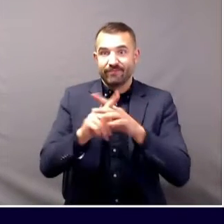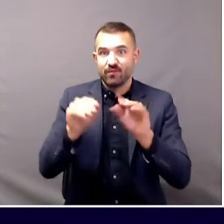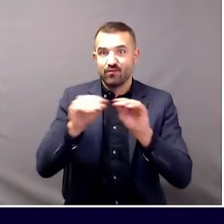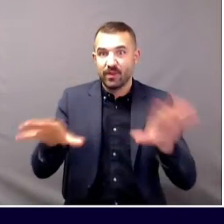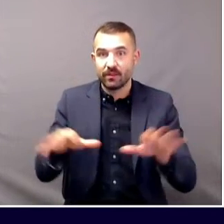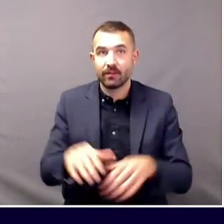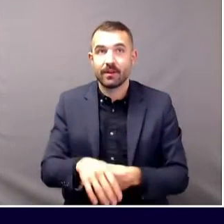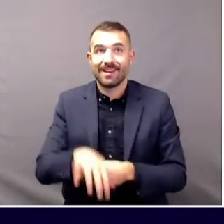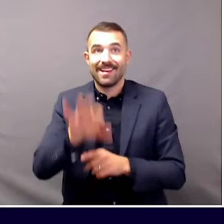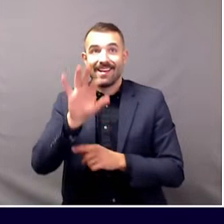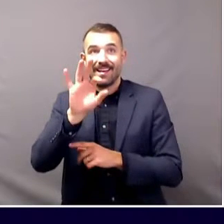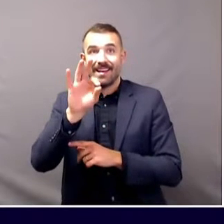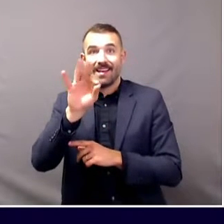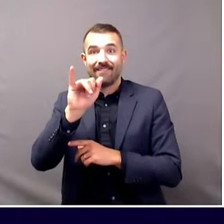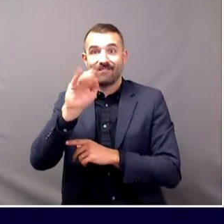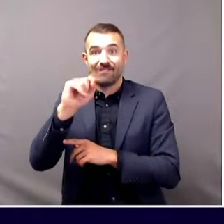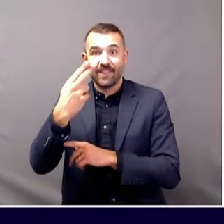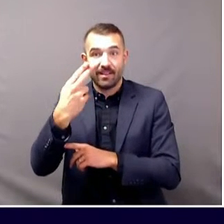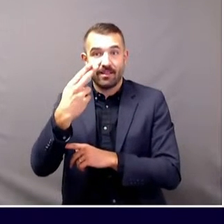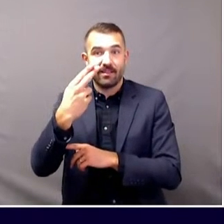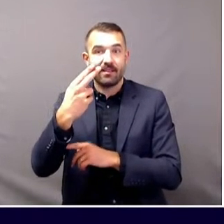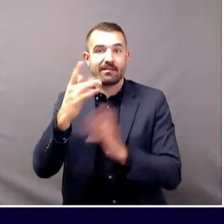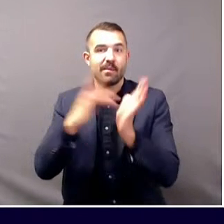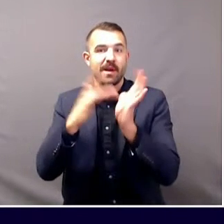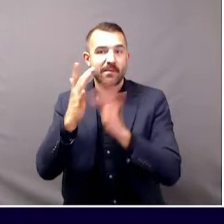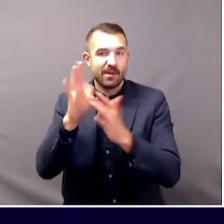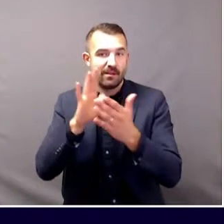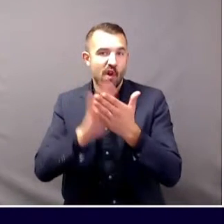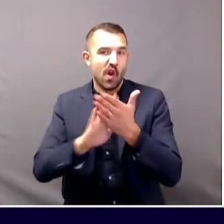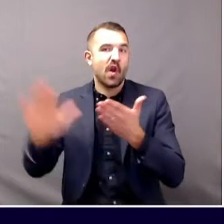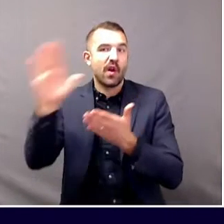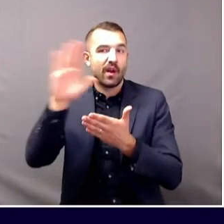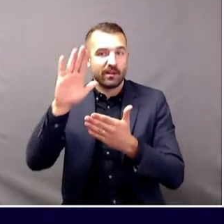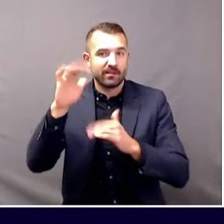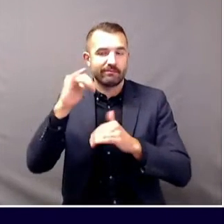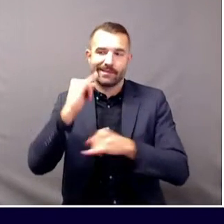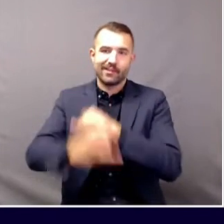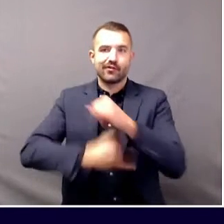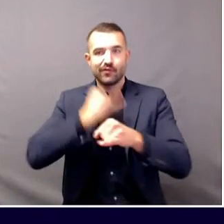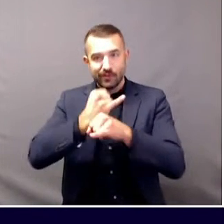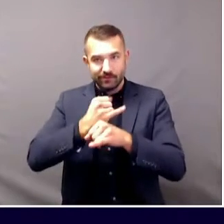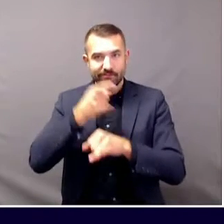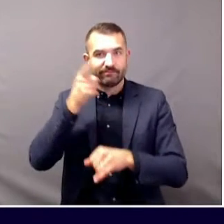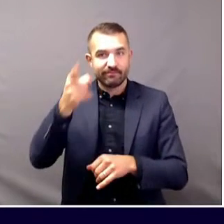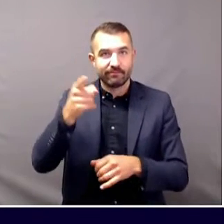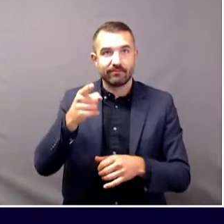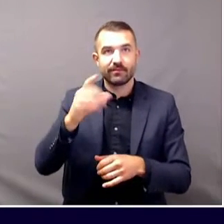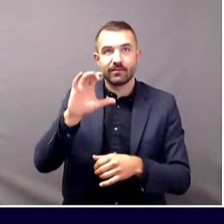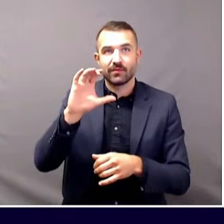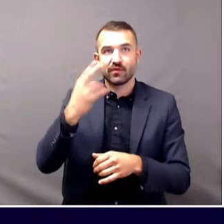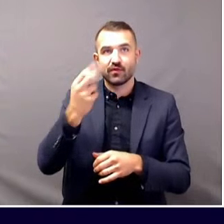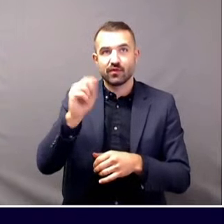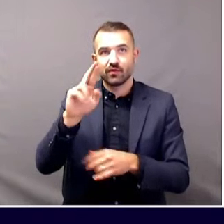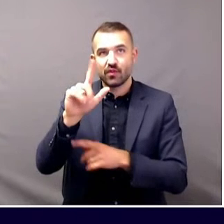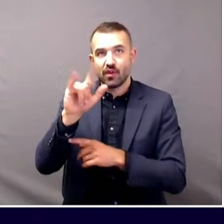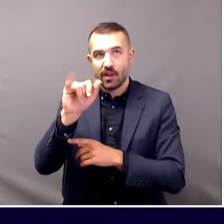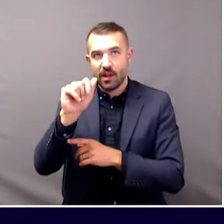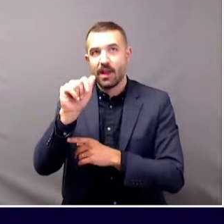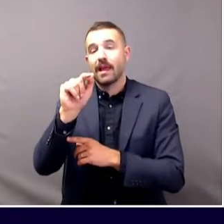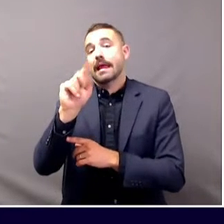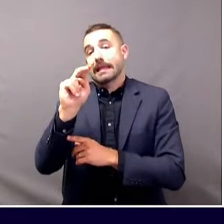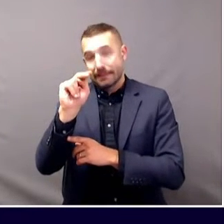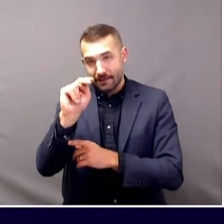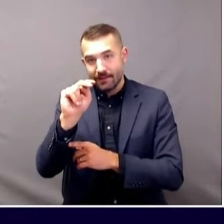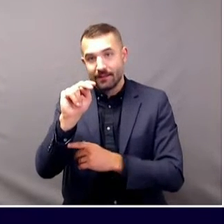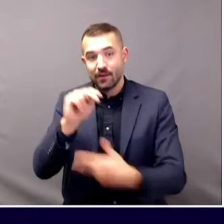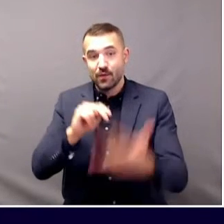Bible College International in Charleston, where we are aware of 3 cases. We've also opened an outbreak